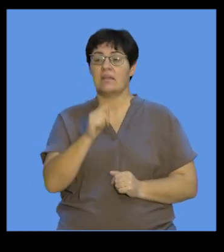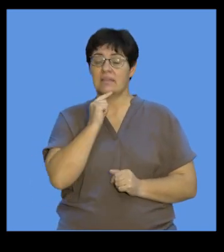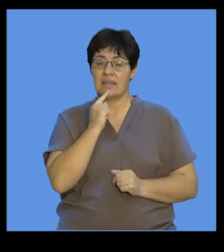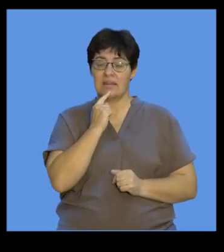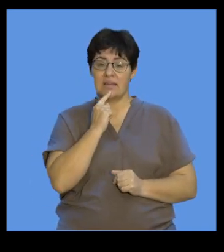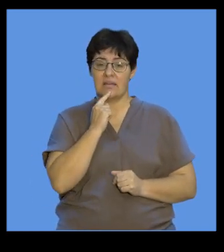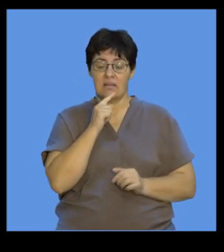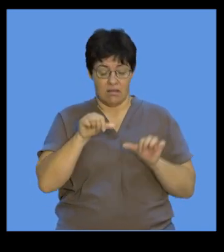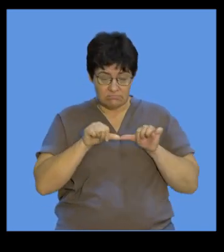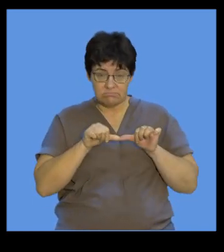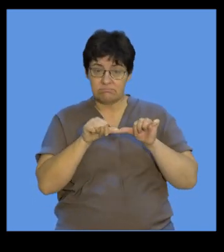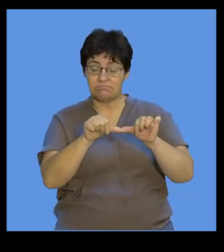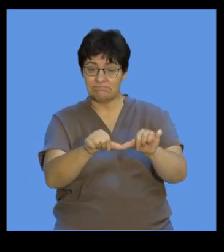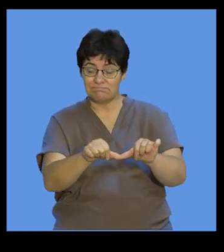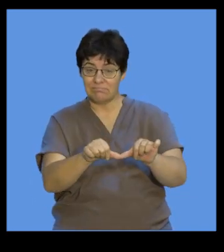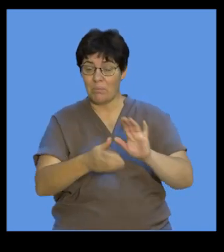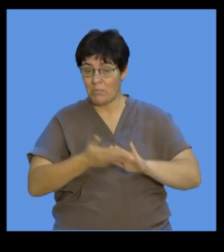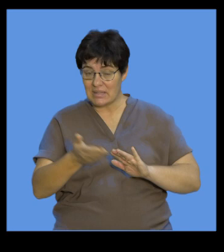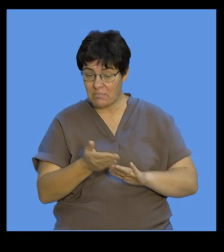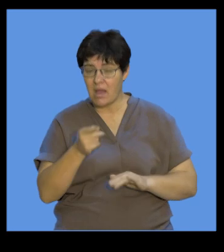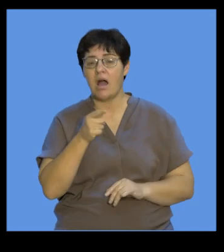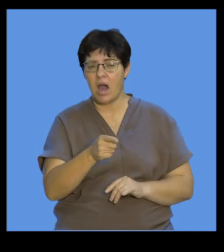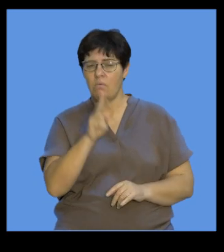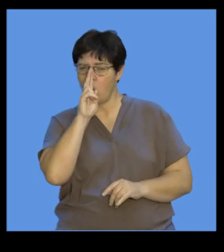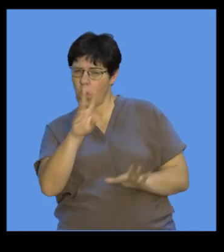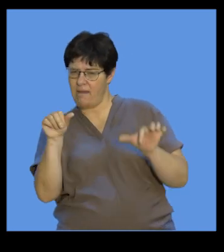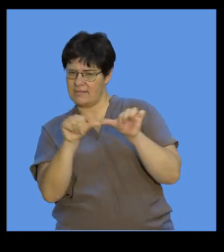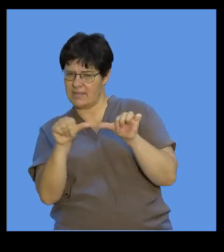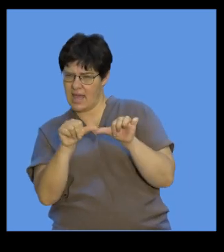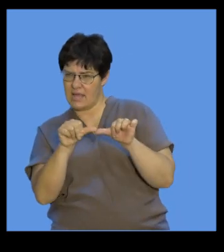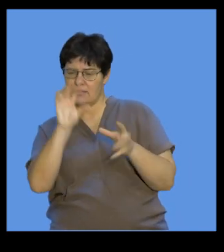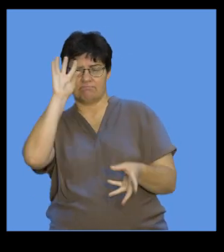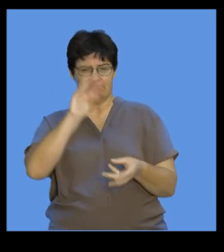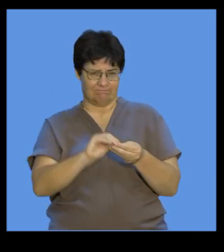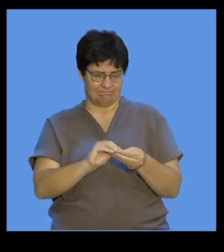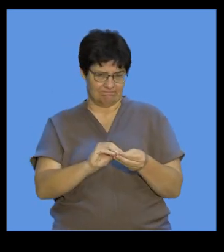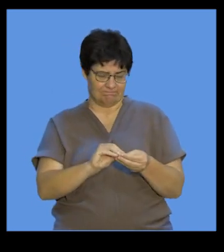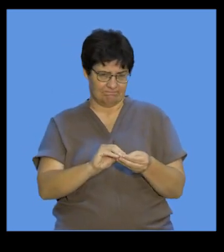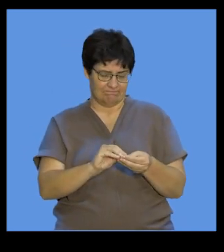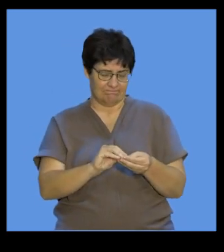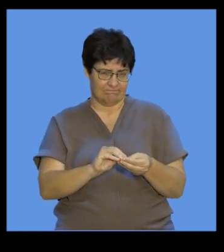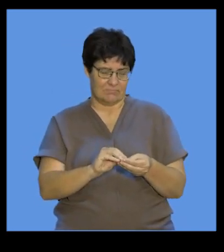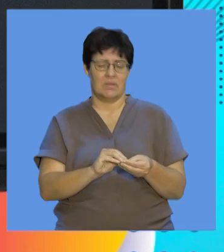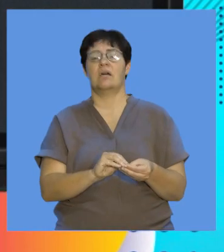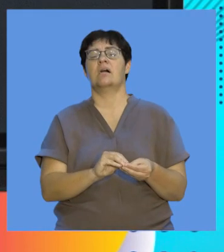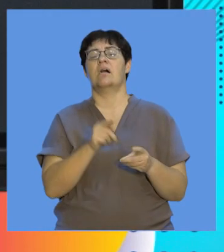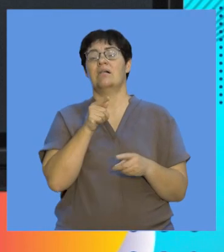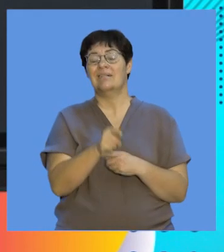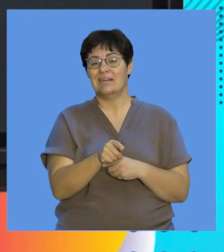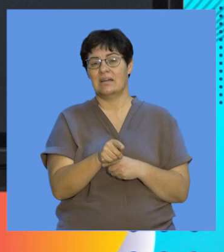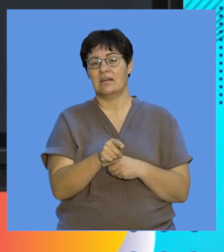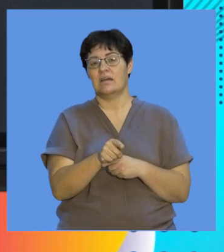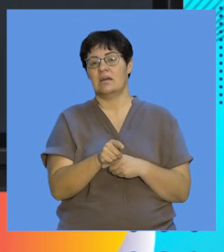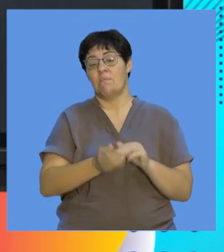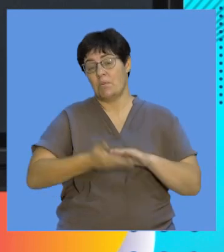total momentum remaining constant, we're going to consider the size of the total momentum and the direction. Now,